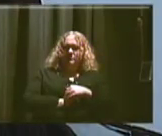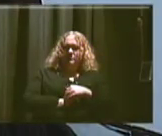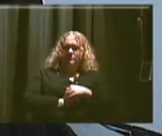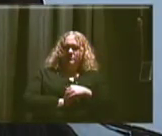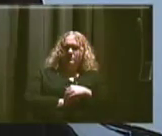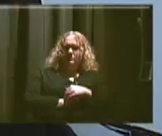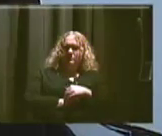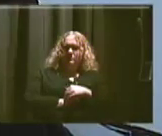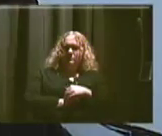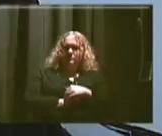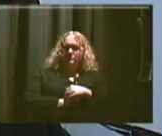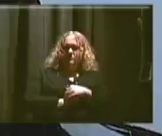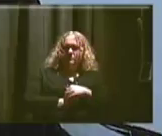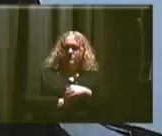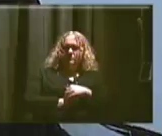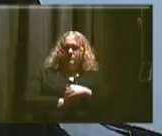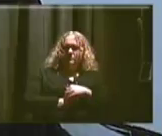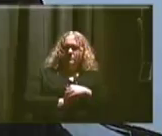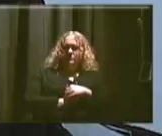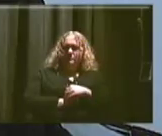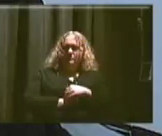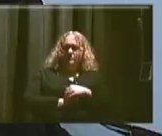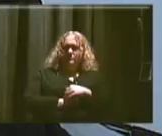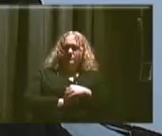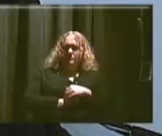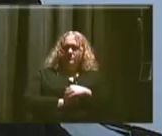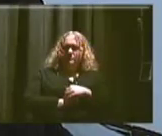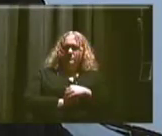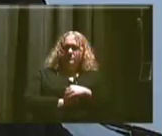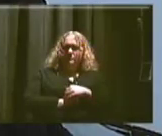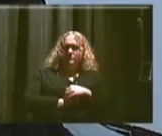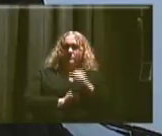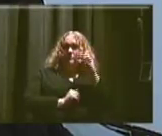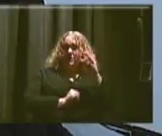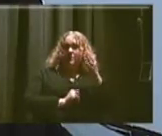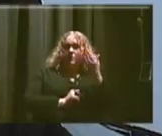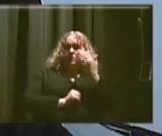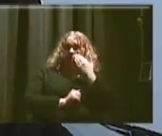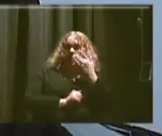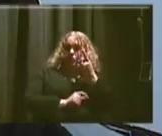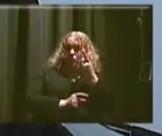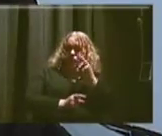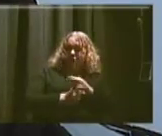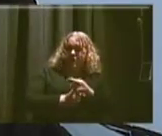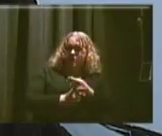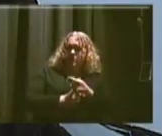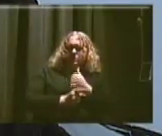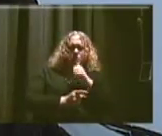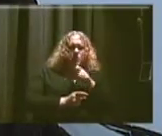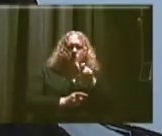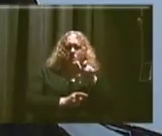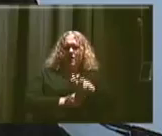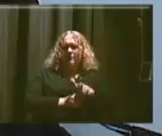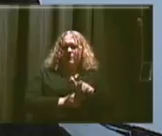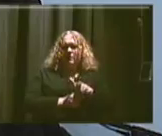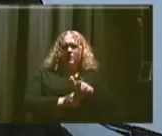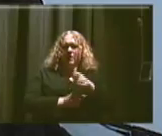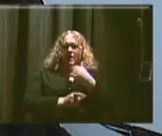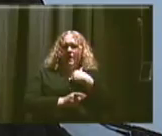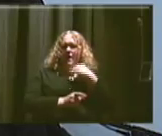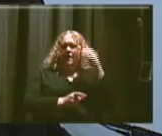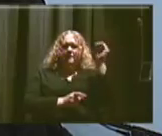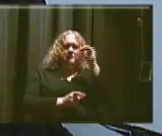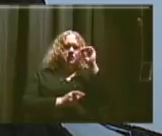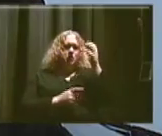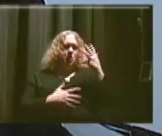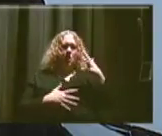3? I always sit down when it's 3, because, you know, when you know you're right, you don't have any pressure. I got zero